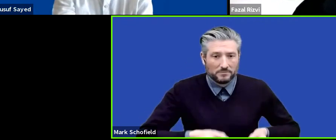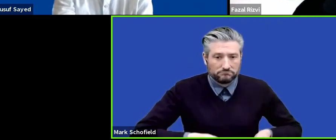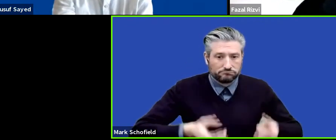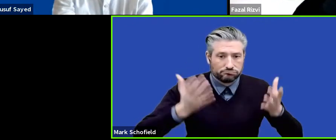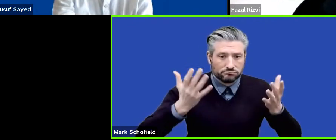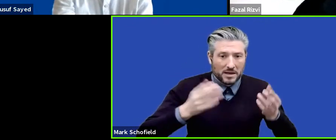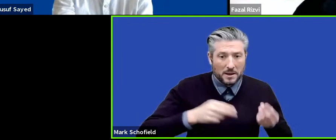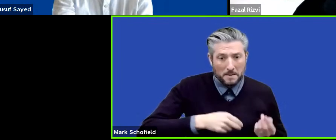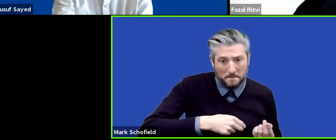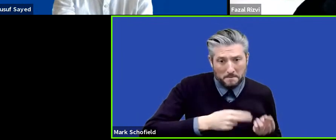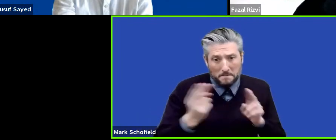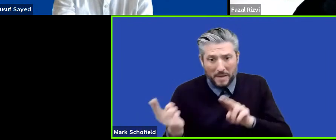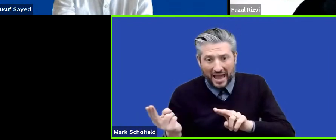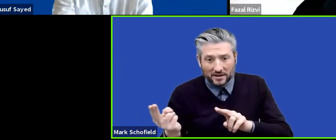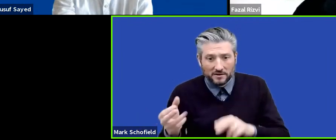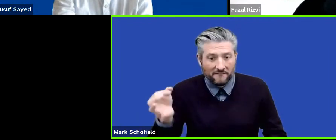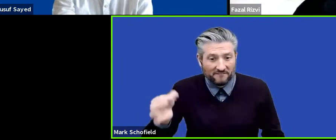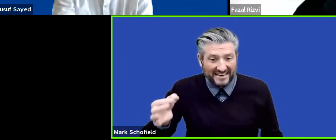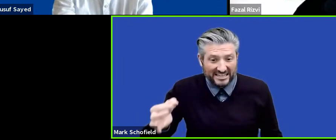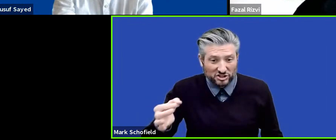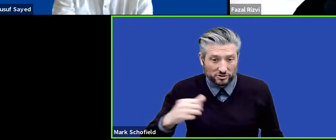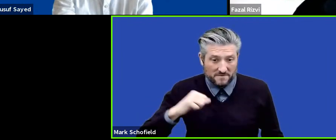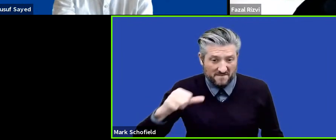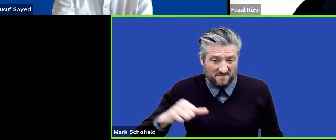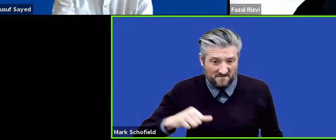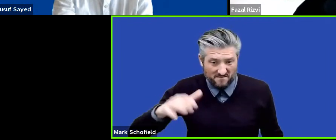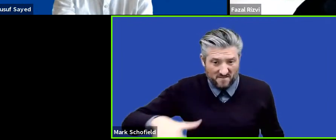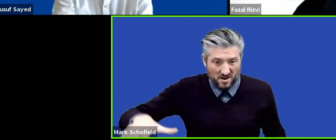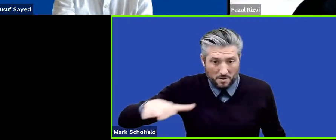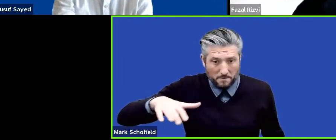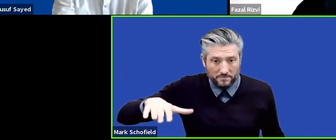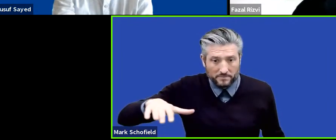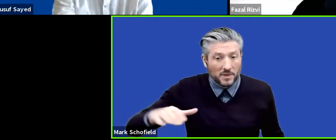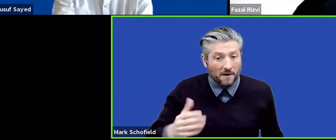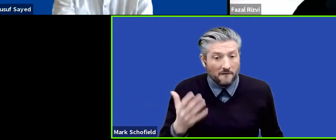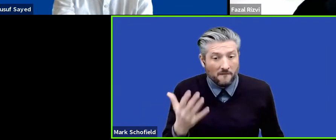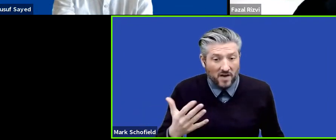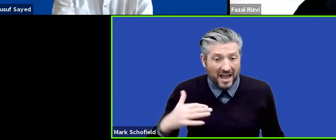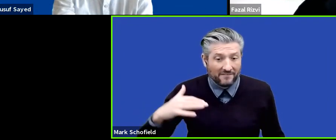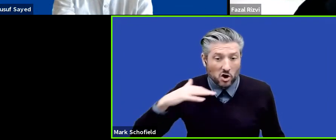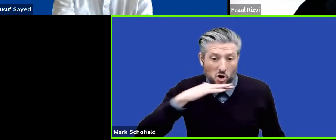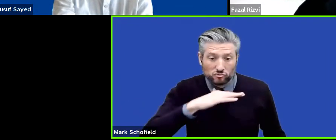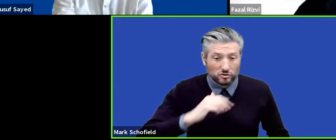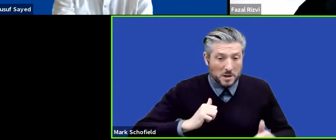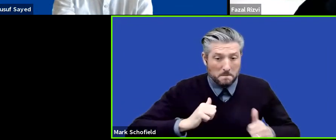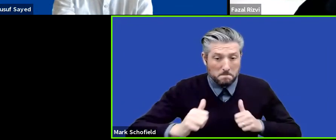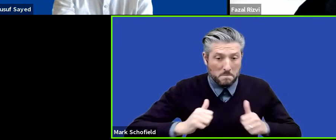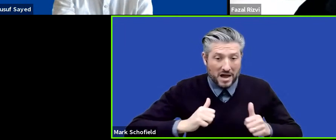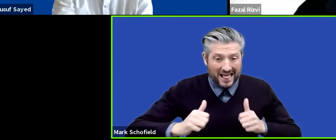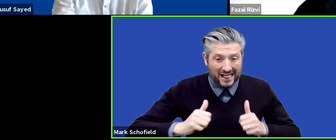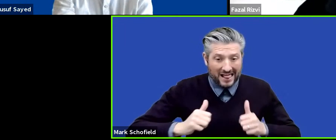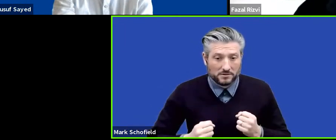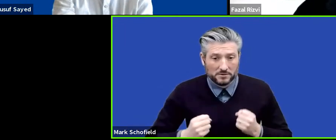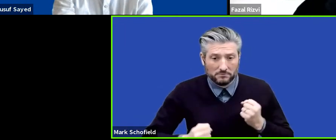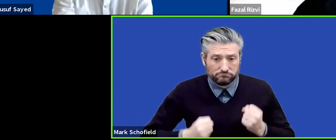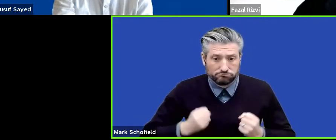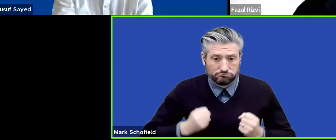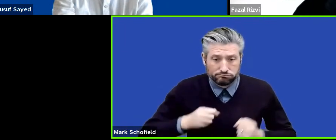to get back to some measure of safety. The closure of schools'